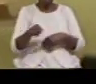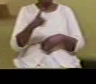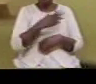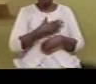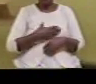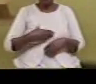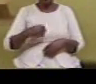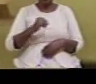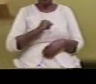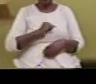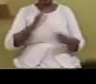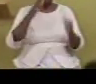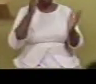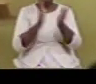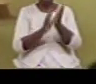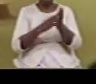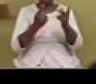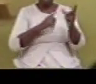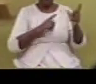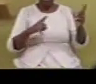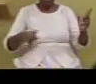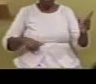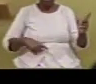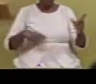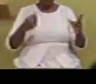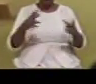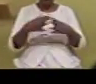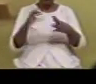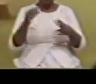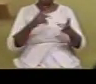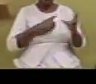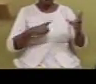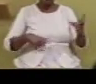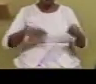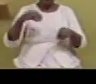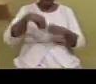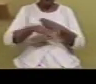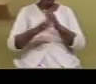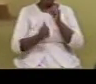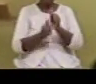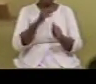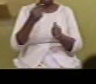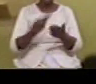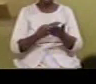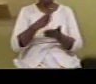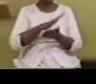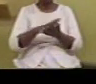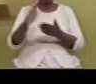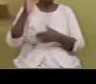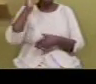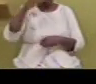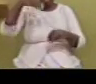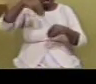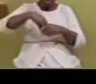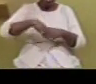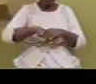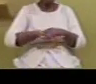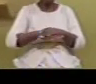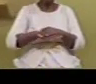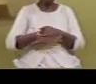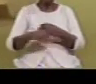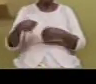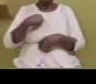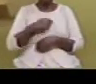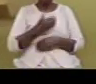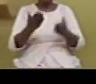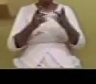will praise the Lord. The gate of the Lord, into which the righteous shall enter. Want to